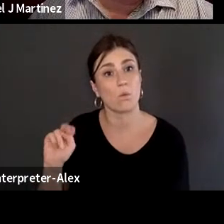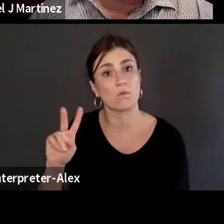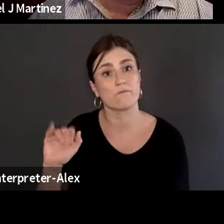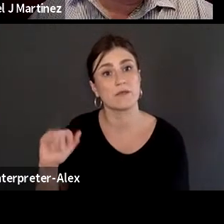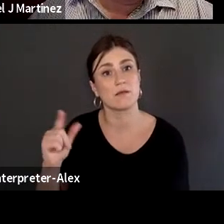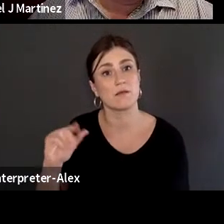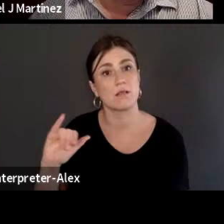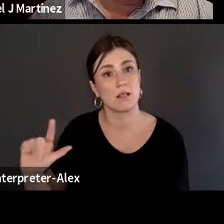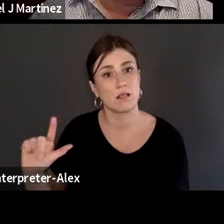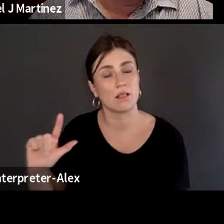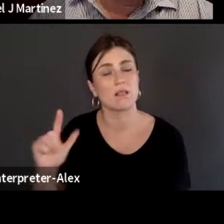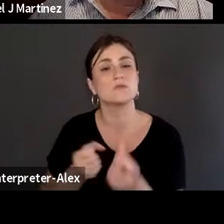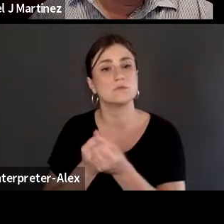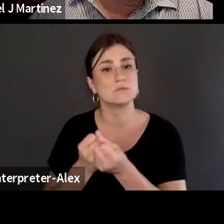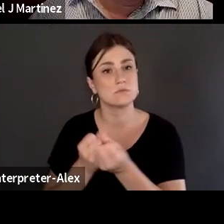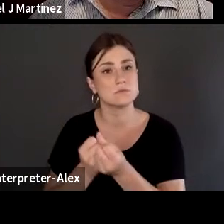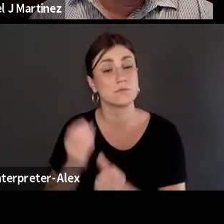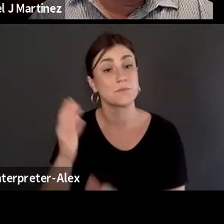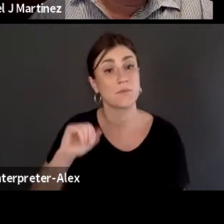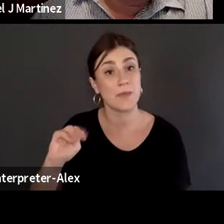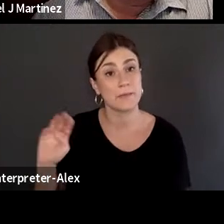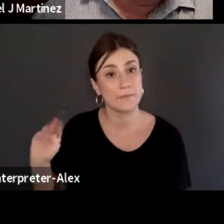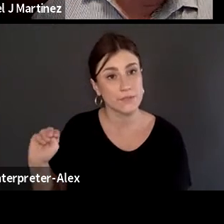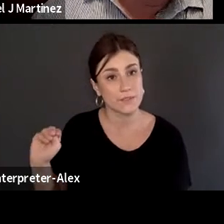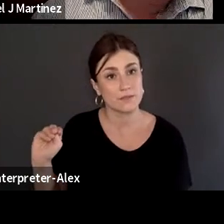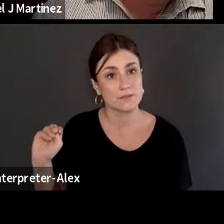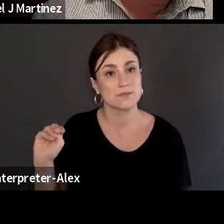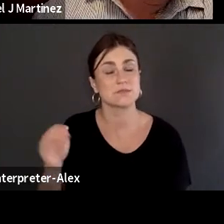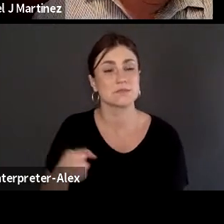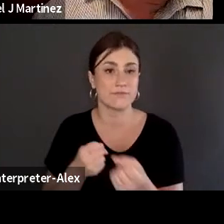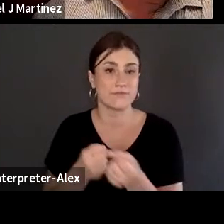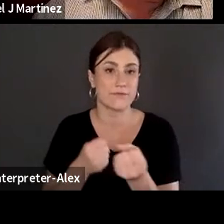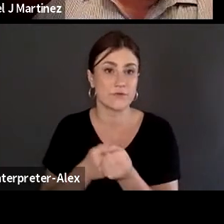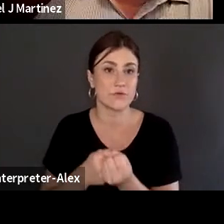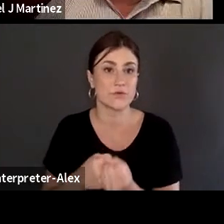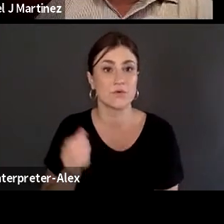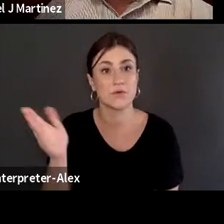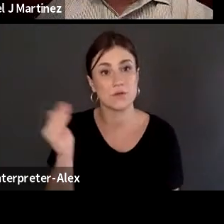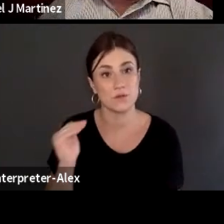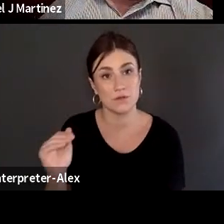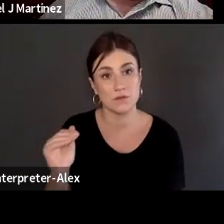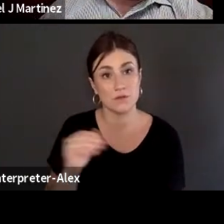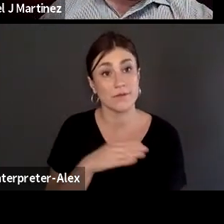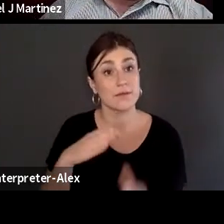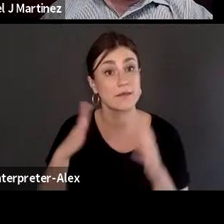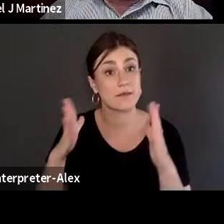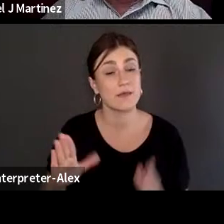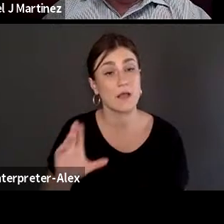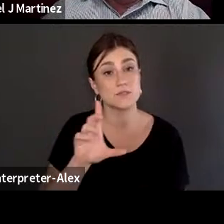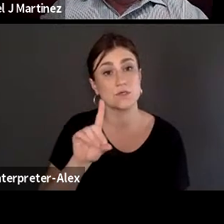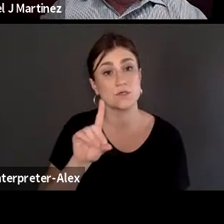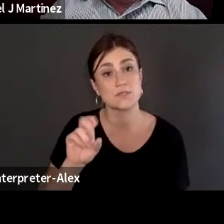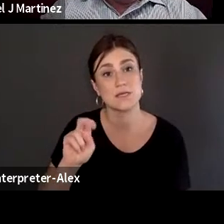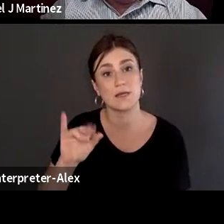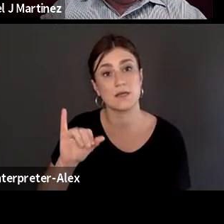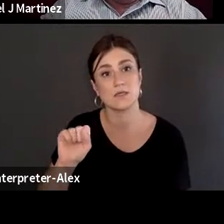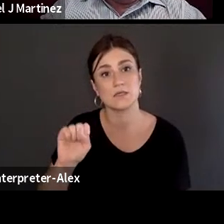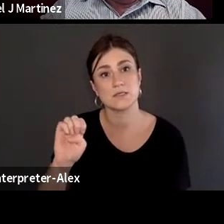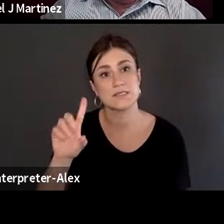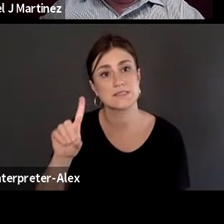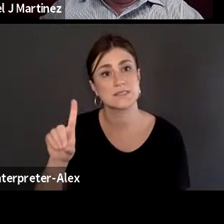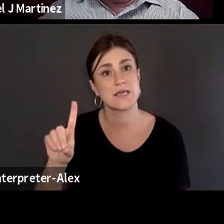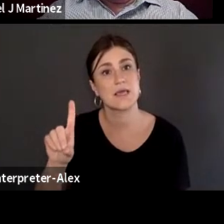motion. Councillor Manuel J. Martinez? In favor. Councillor Denise D. Benavides? For the